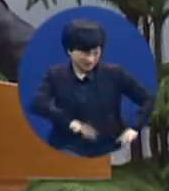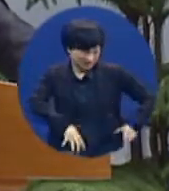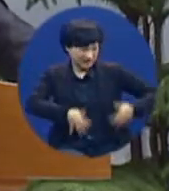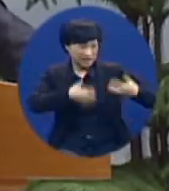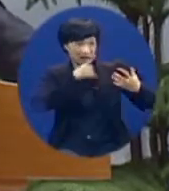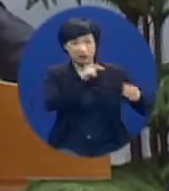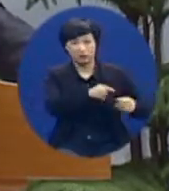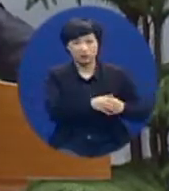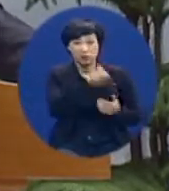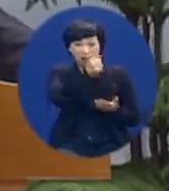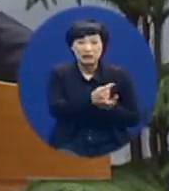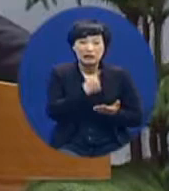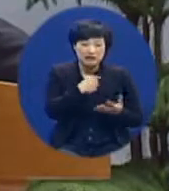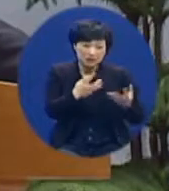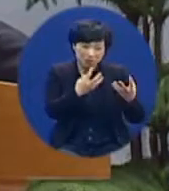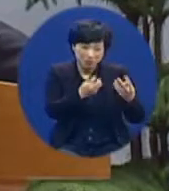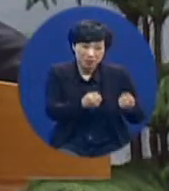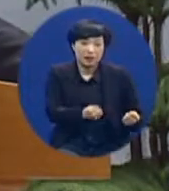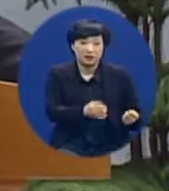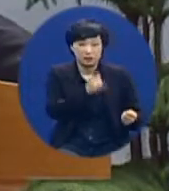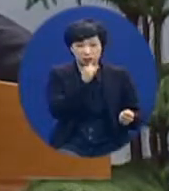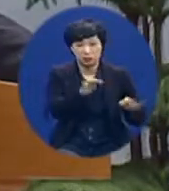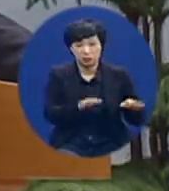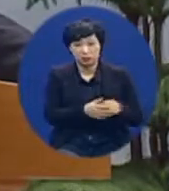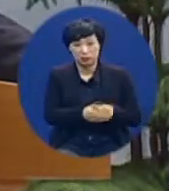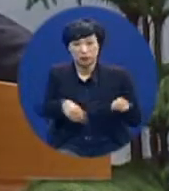in sheep's clothing.